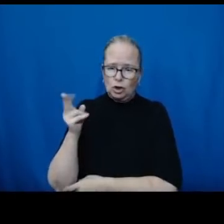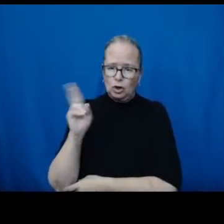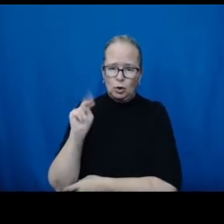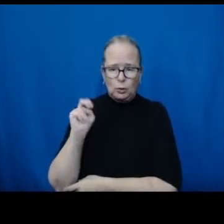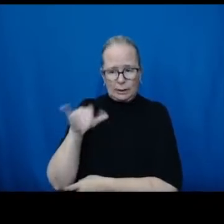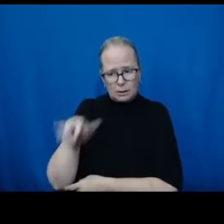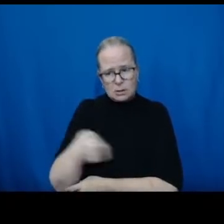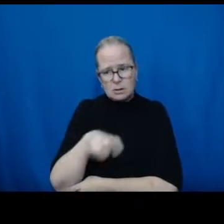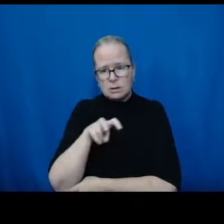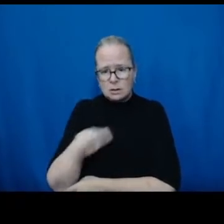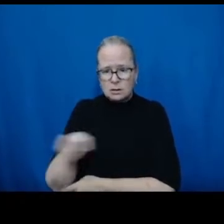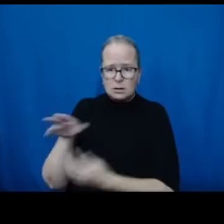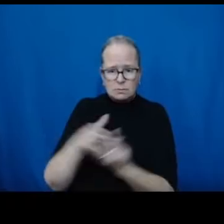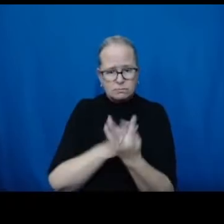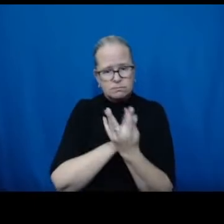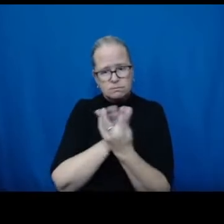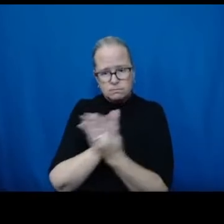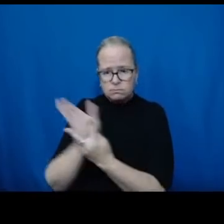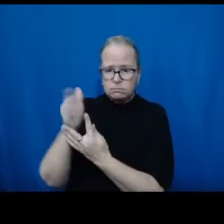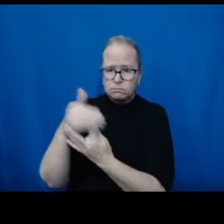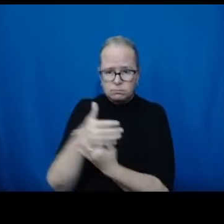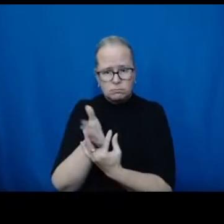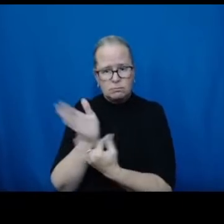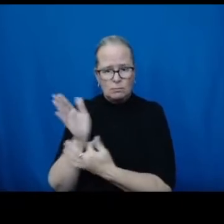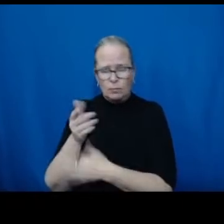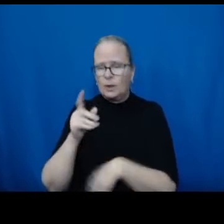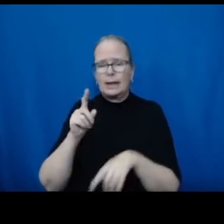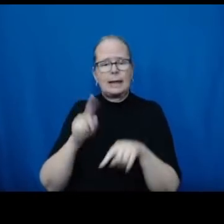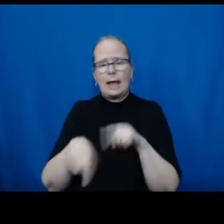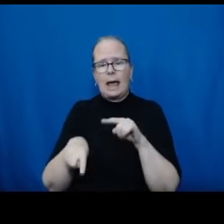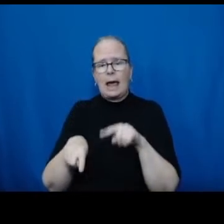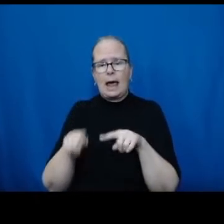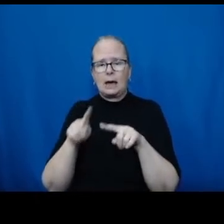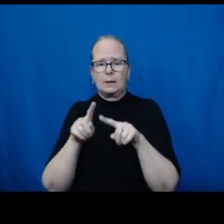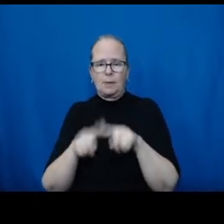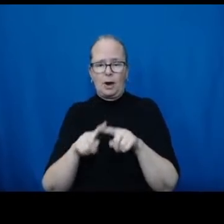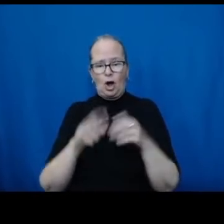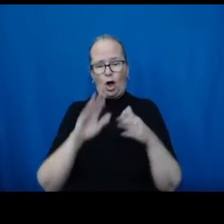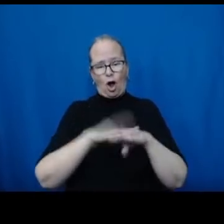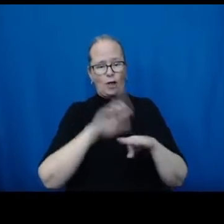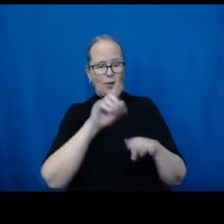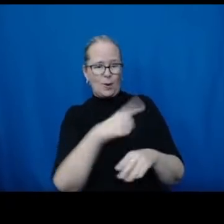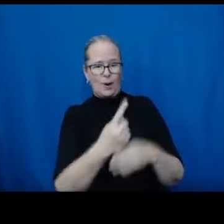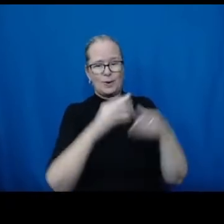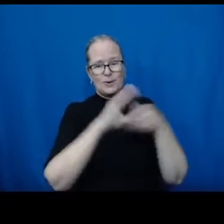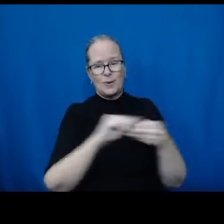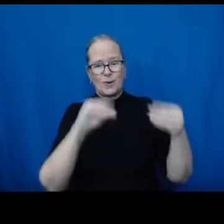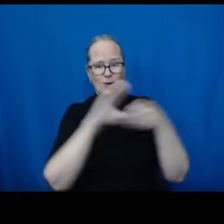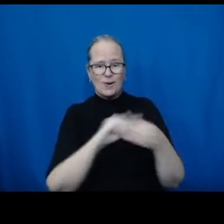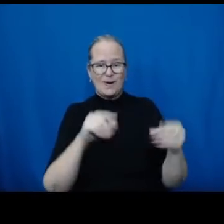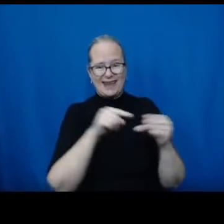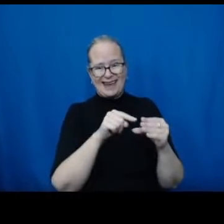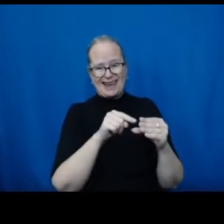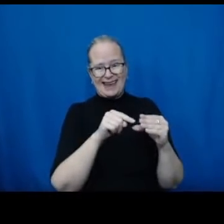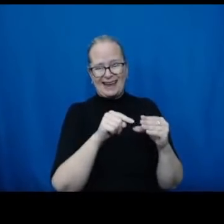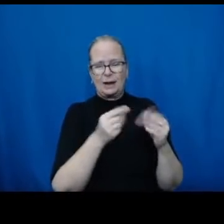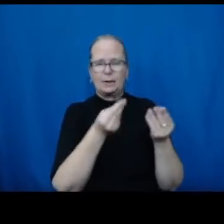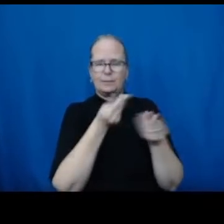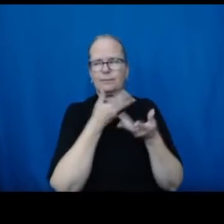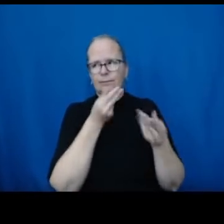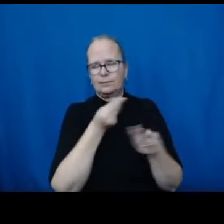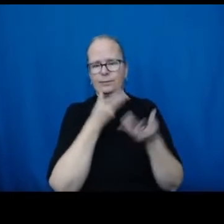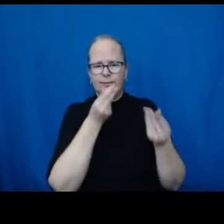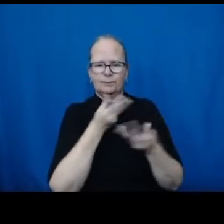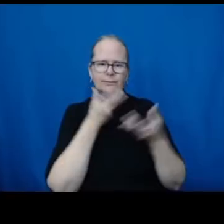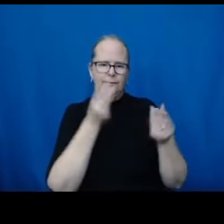all the time. People email me and they say, I'm sure everyone here has a similar story, right? And they say, you know what? I looked at the material you